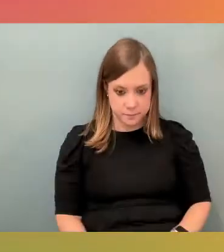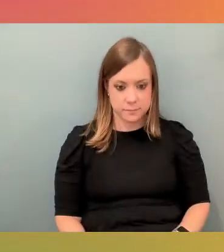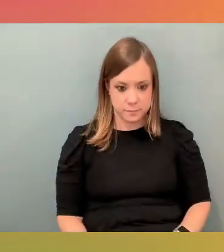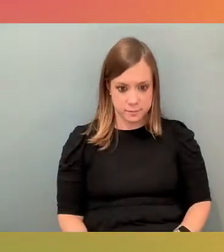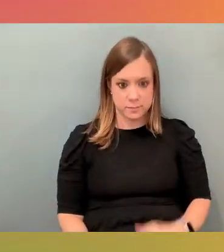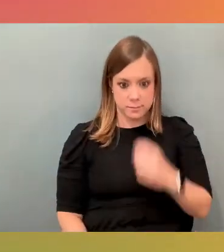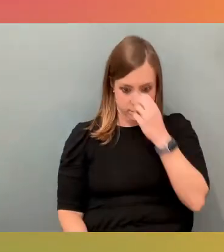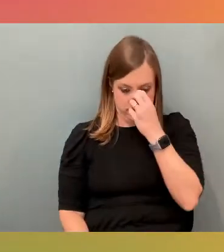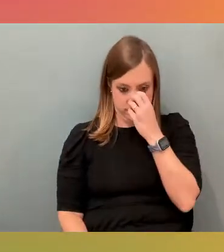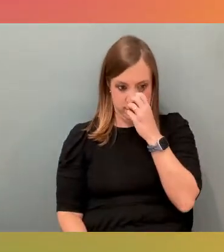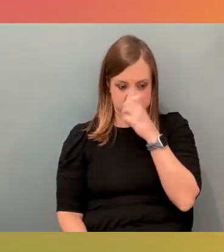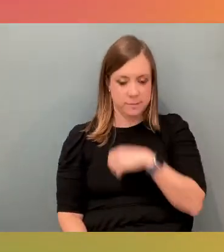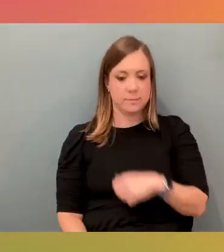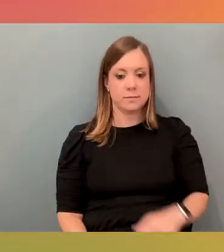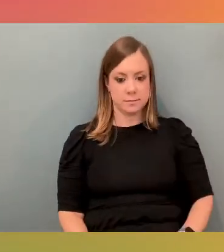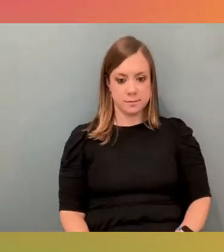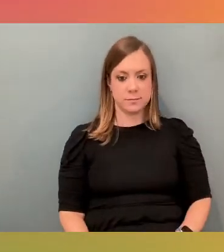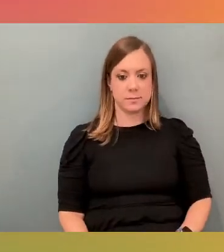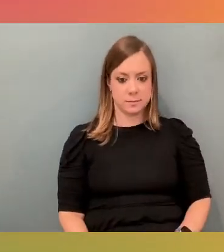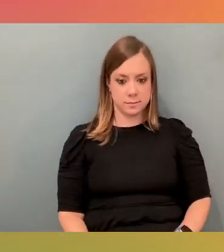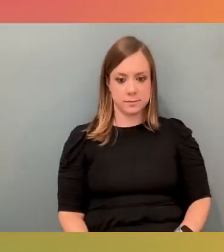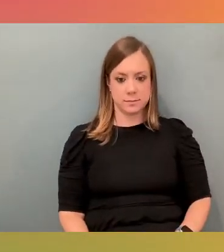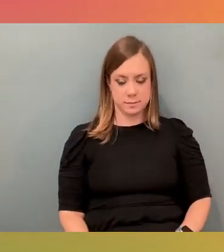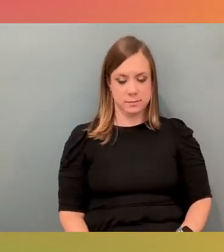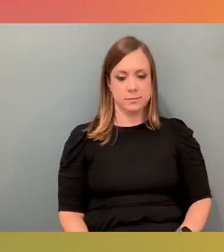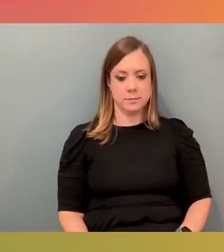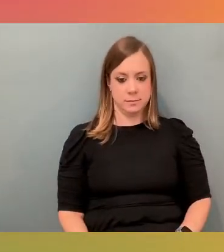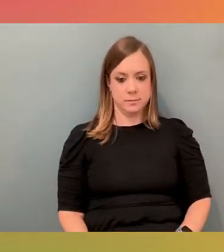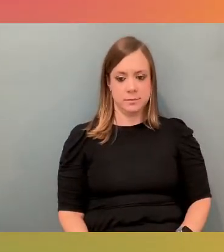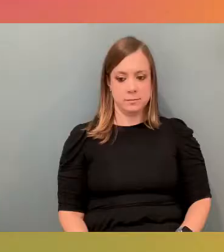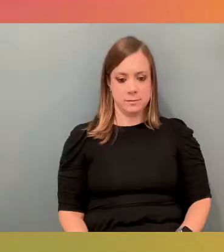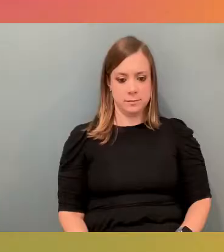And with your exhale, slowly lower down.